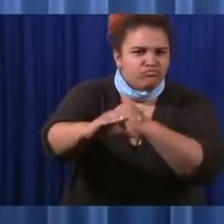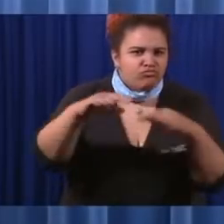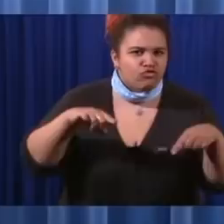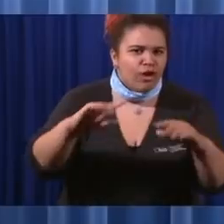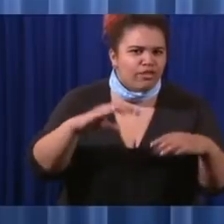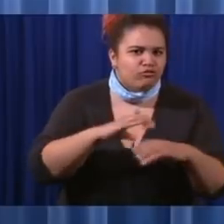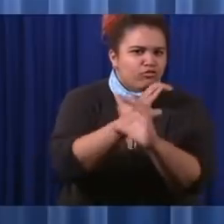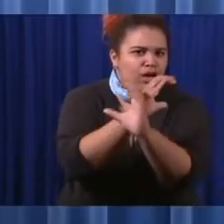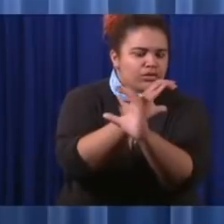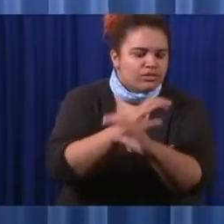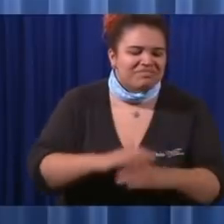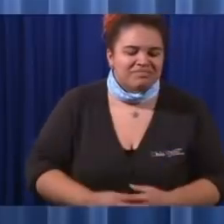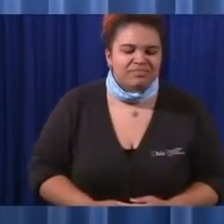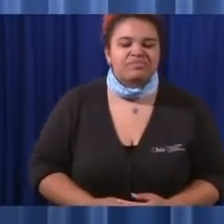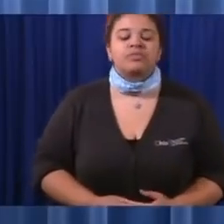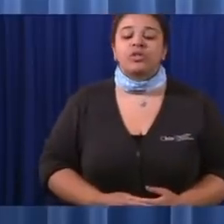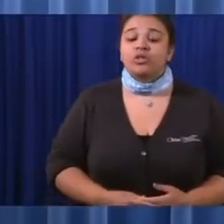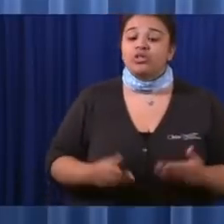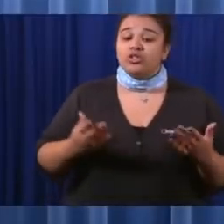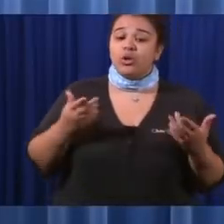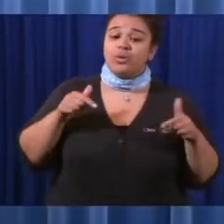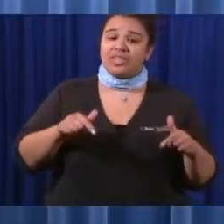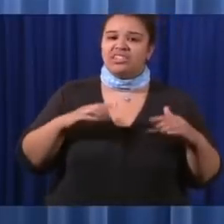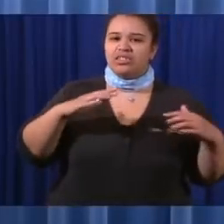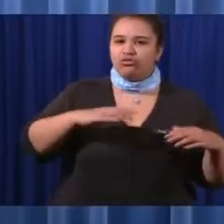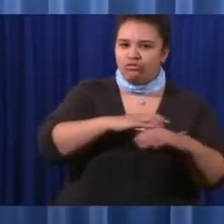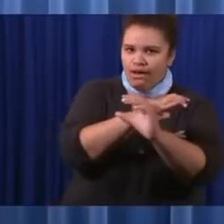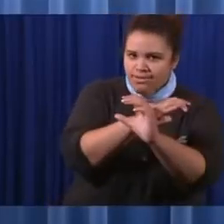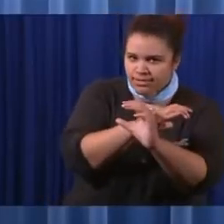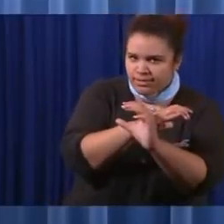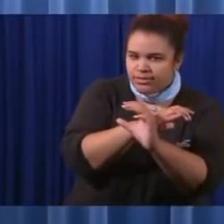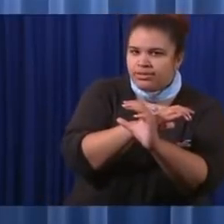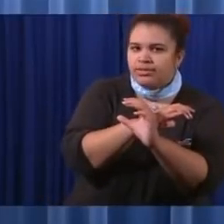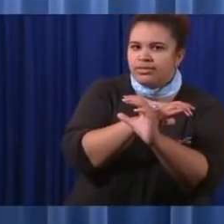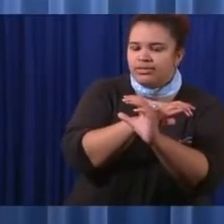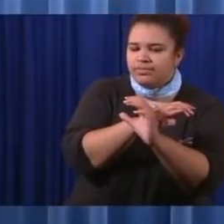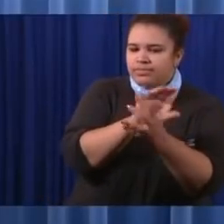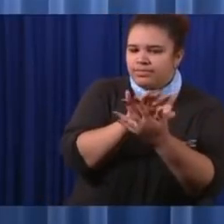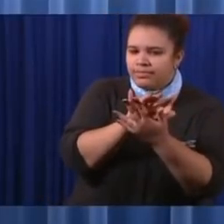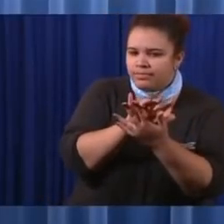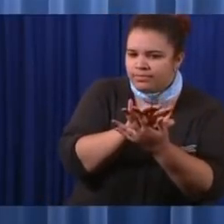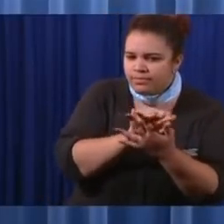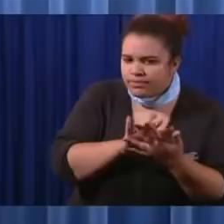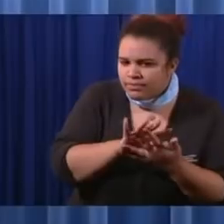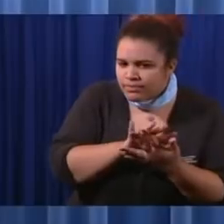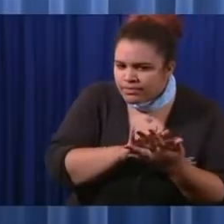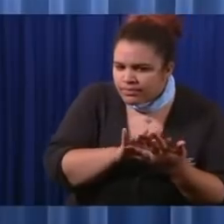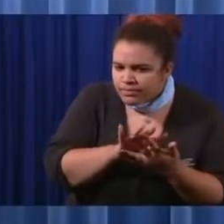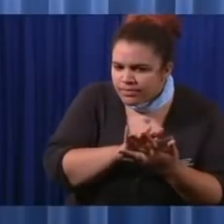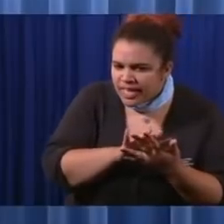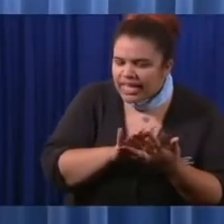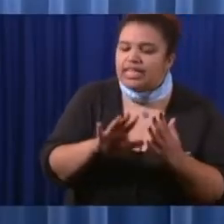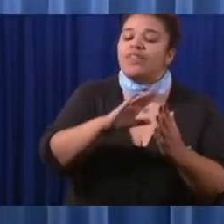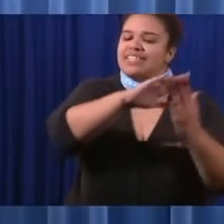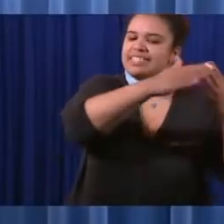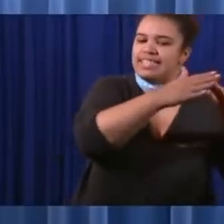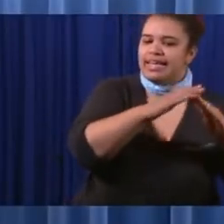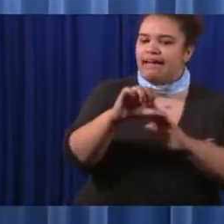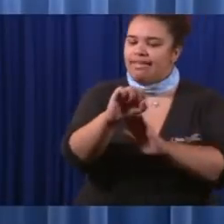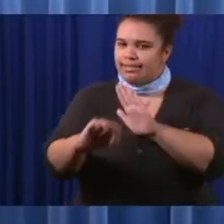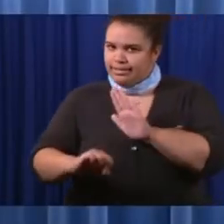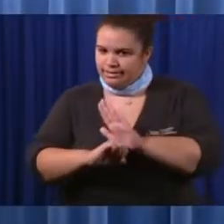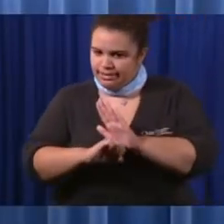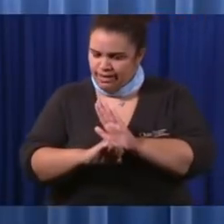We're facing quite a bit of crisis in the city, state, and the only thing I